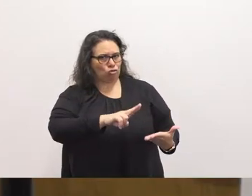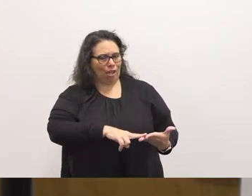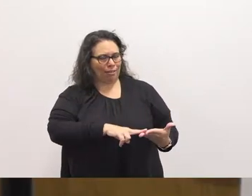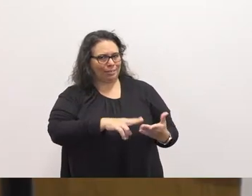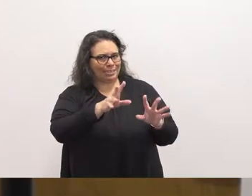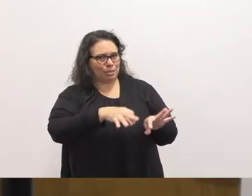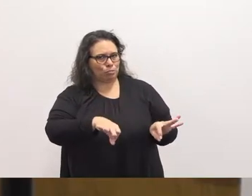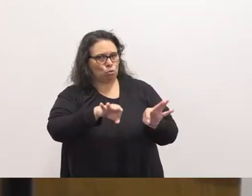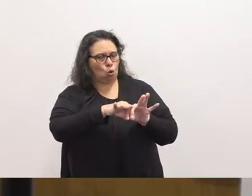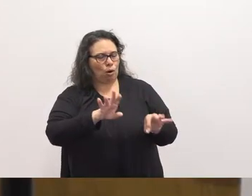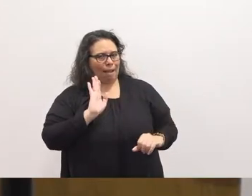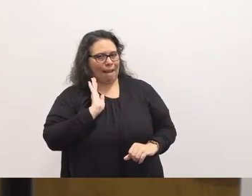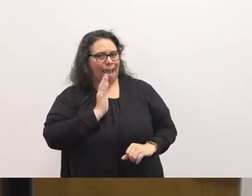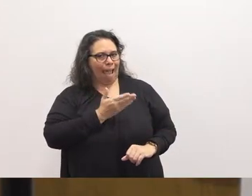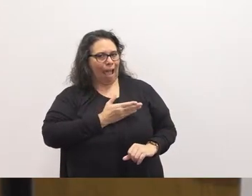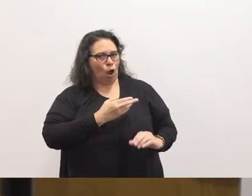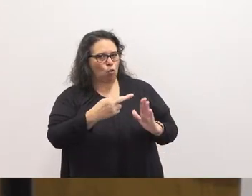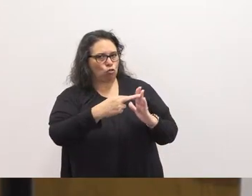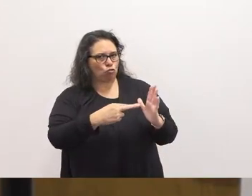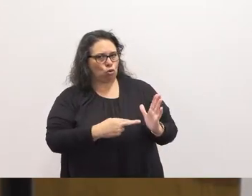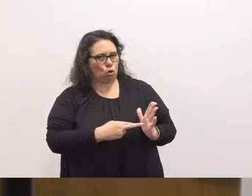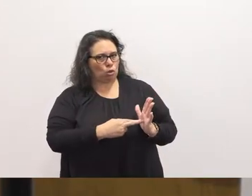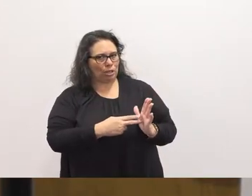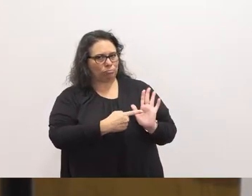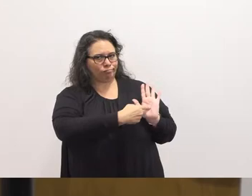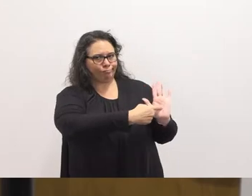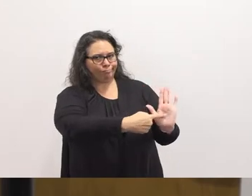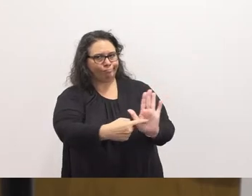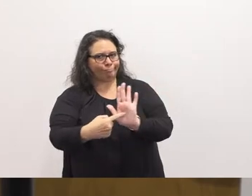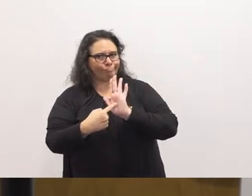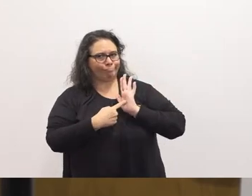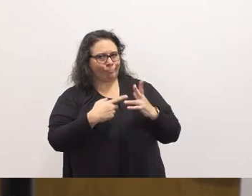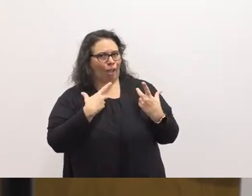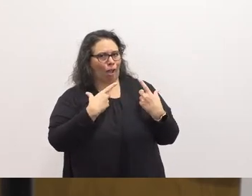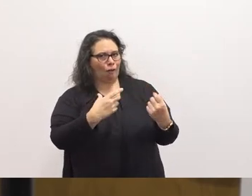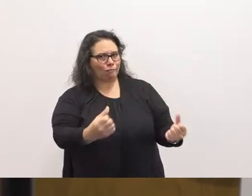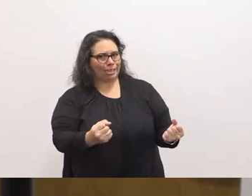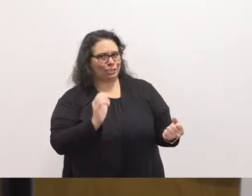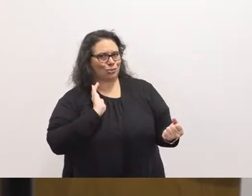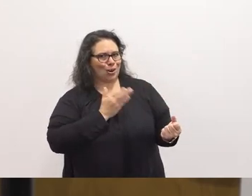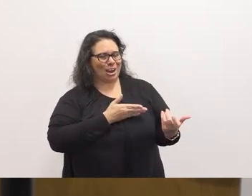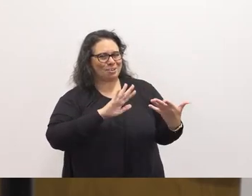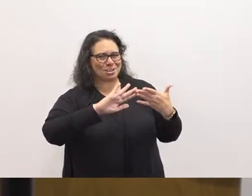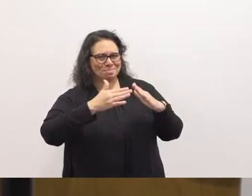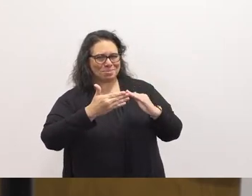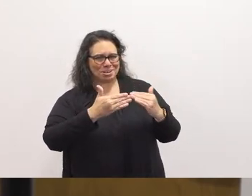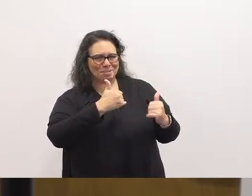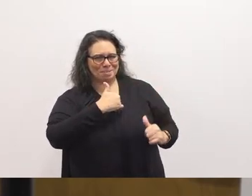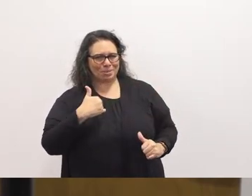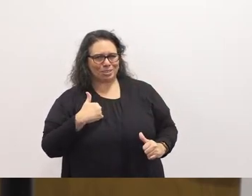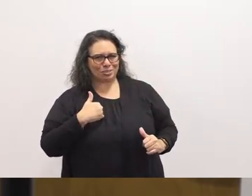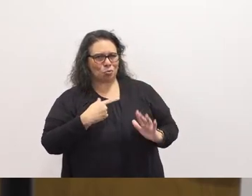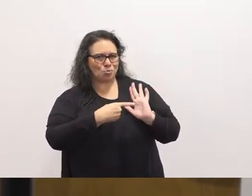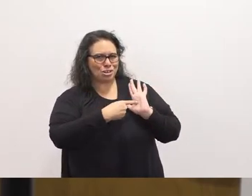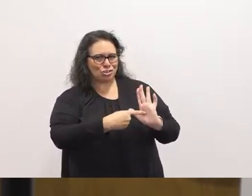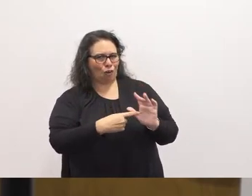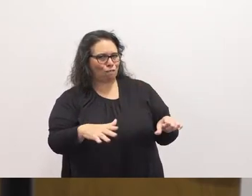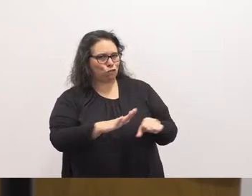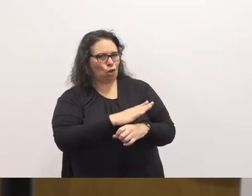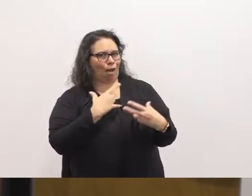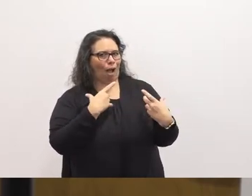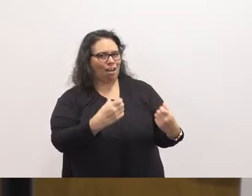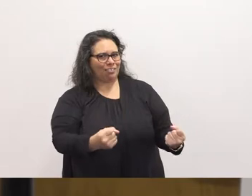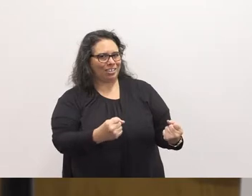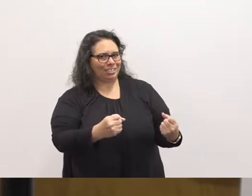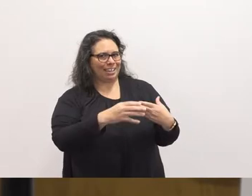role and as we exude confidence to all of our community members that we show full confidence in our leadership. And I think that